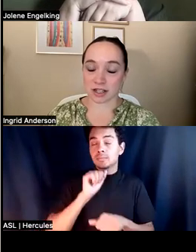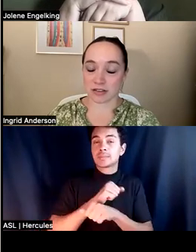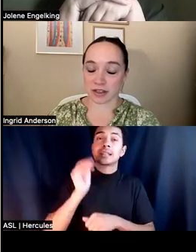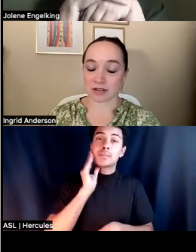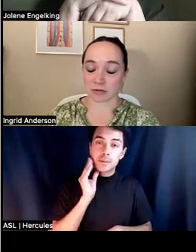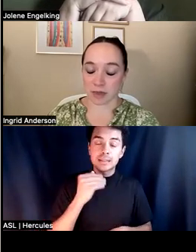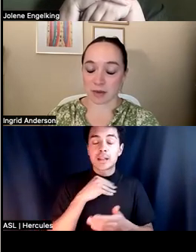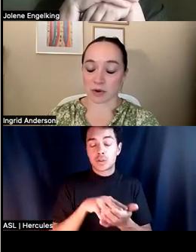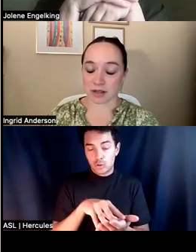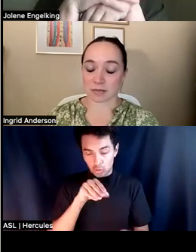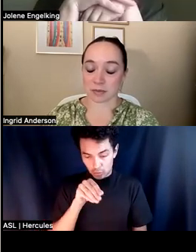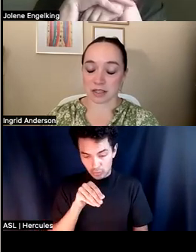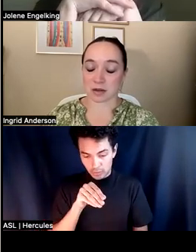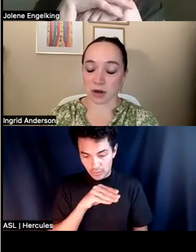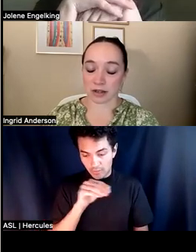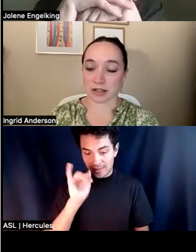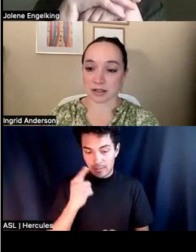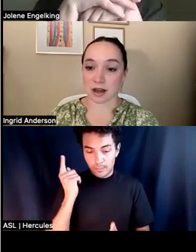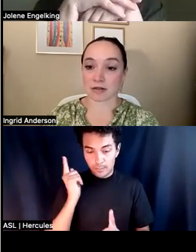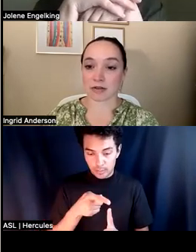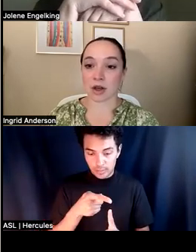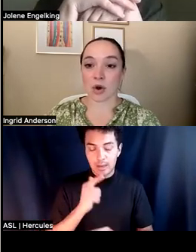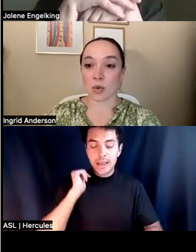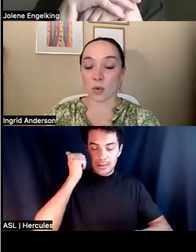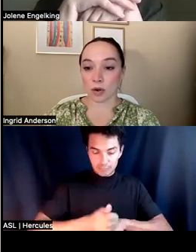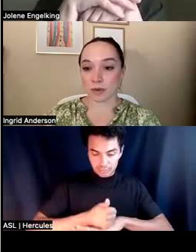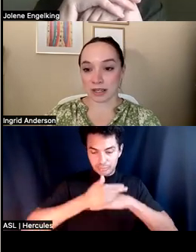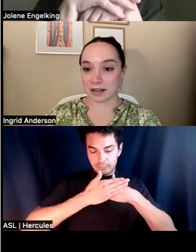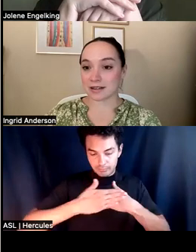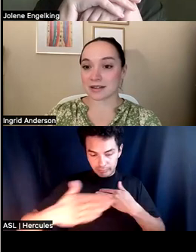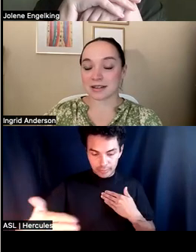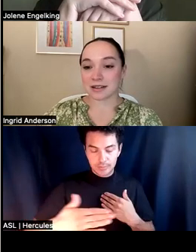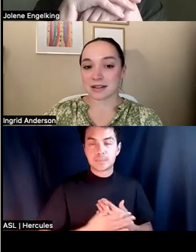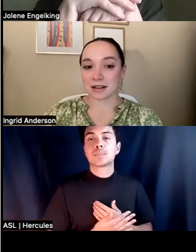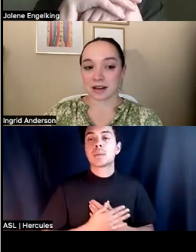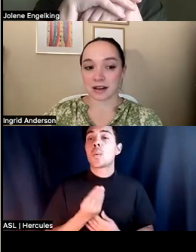learned, and then from that point implemented a practice of warmly